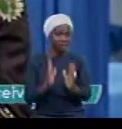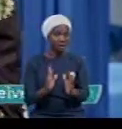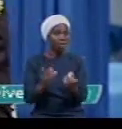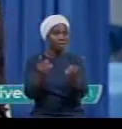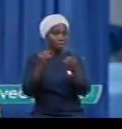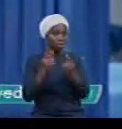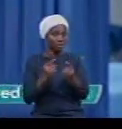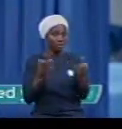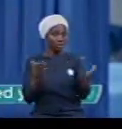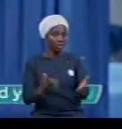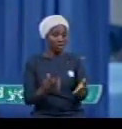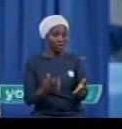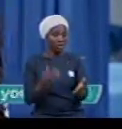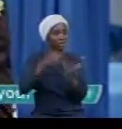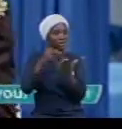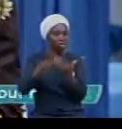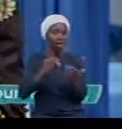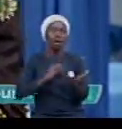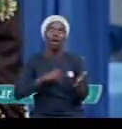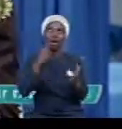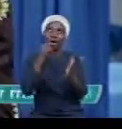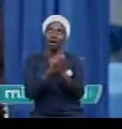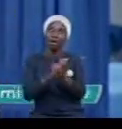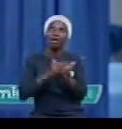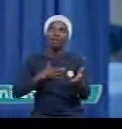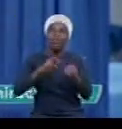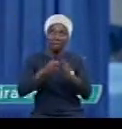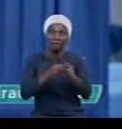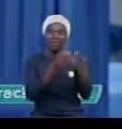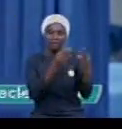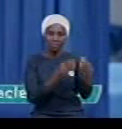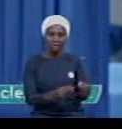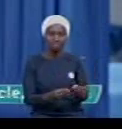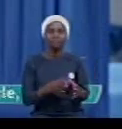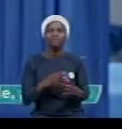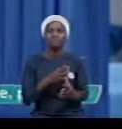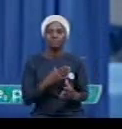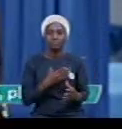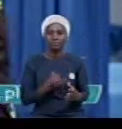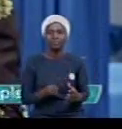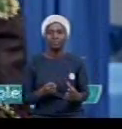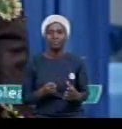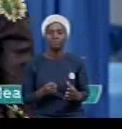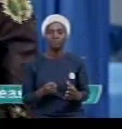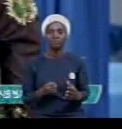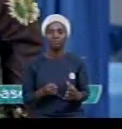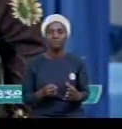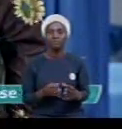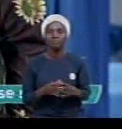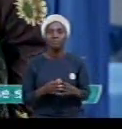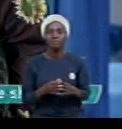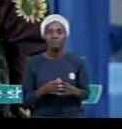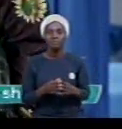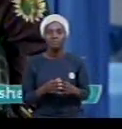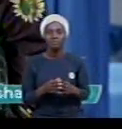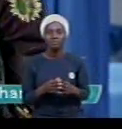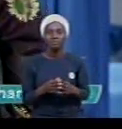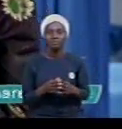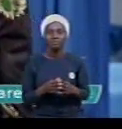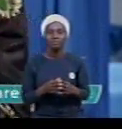baba nbo baba yan oju suro de mi to a ti wa ba tititi